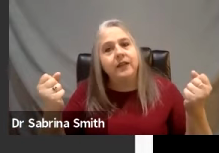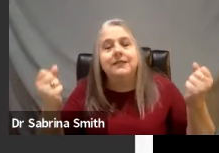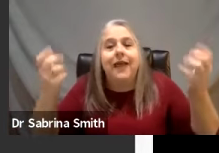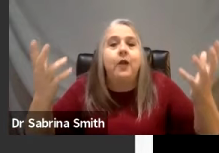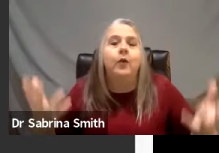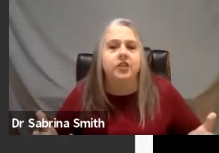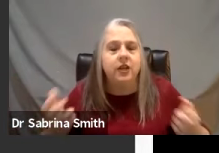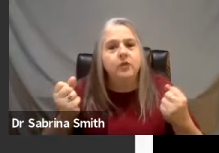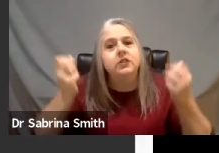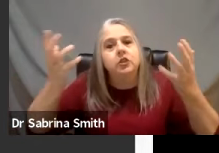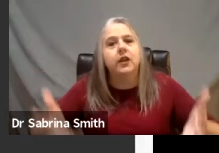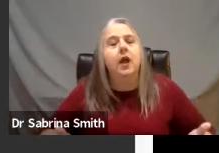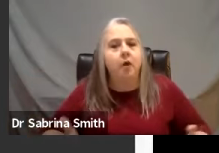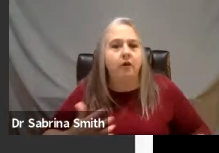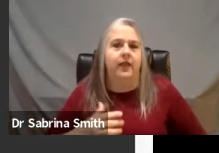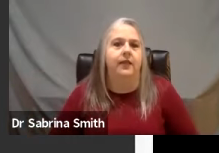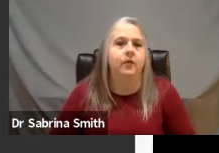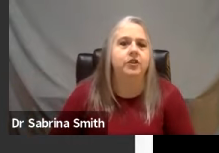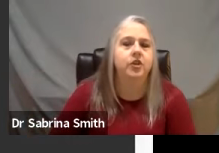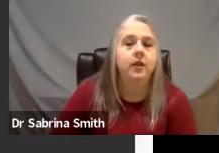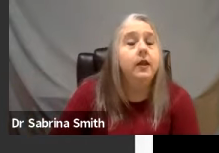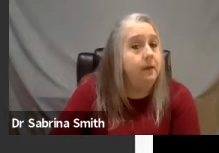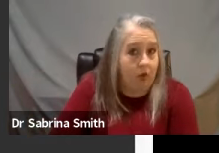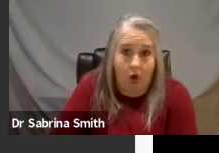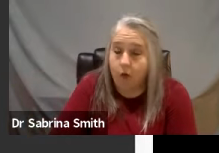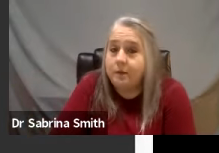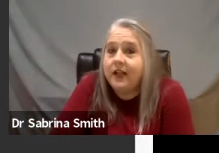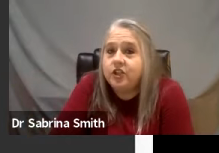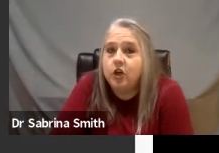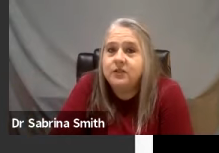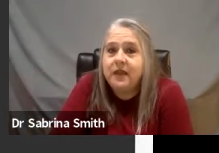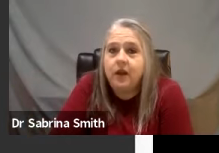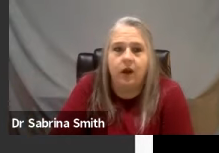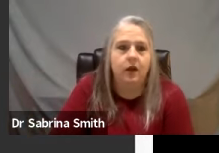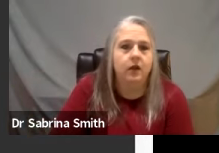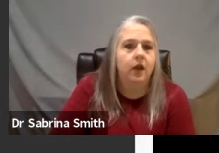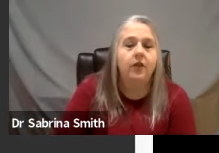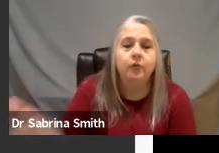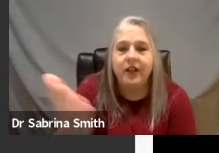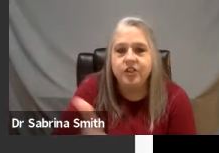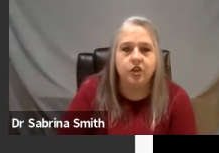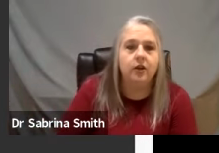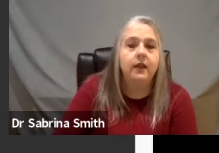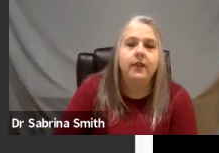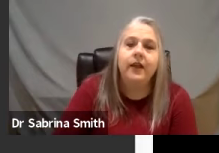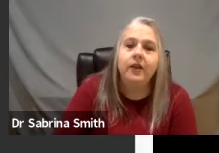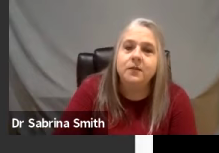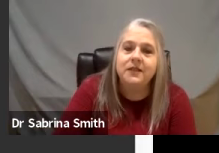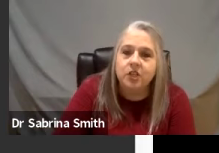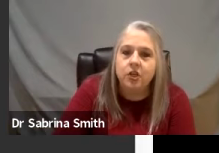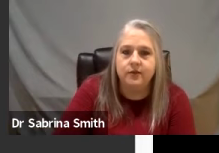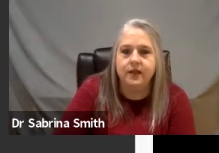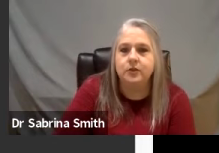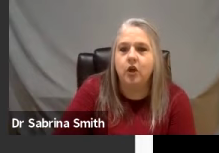have its language, and it wants to look and come off like language. Are we matching our speaker, the register? Now, here's